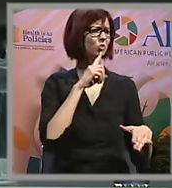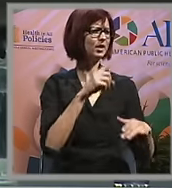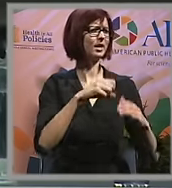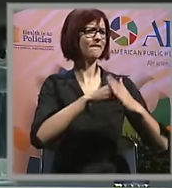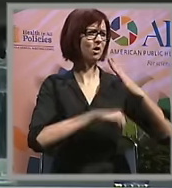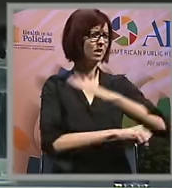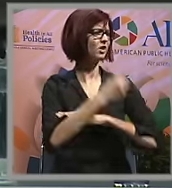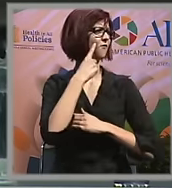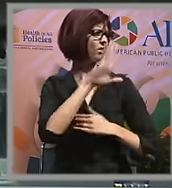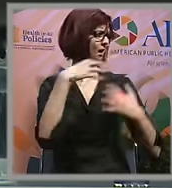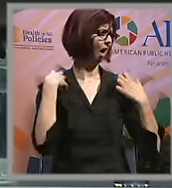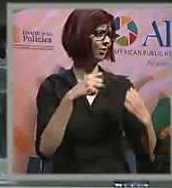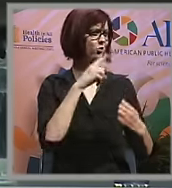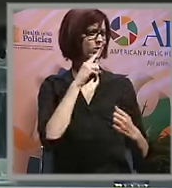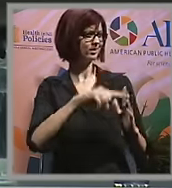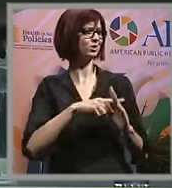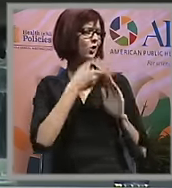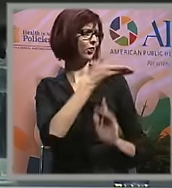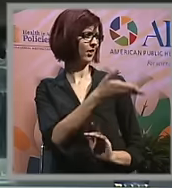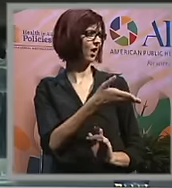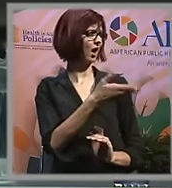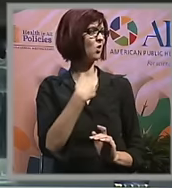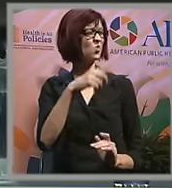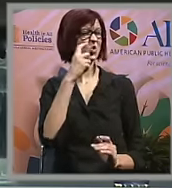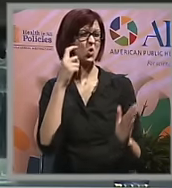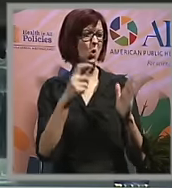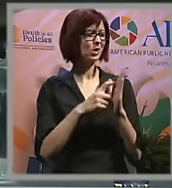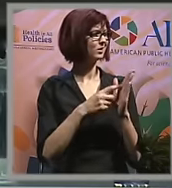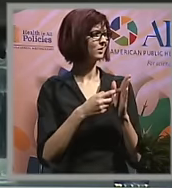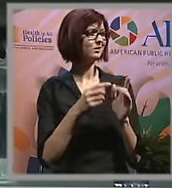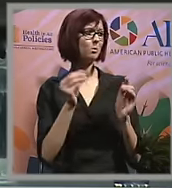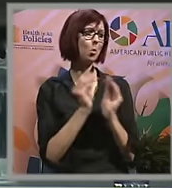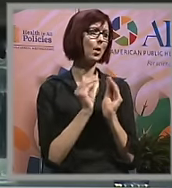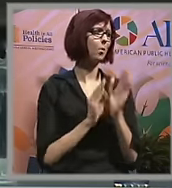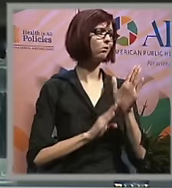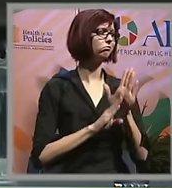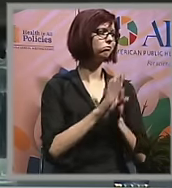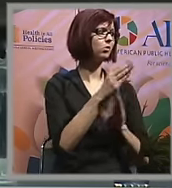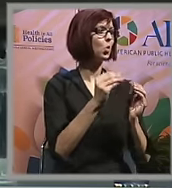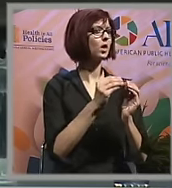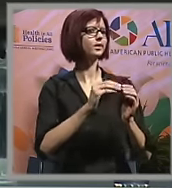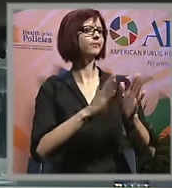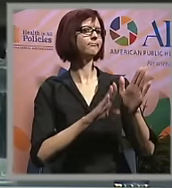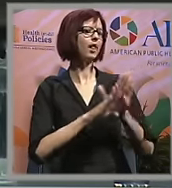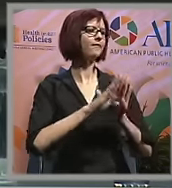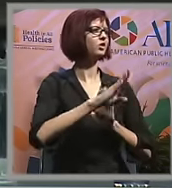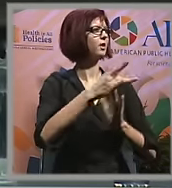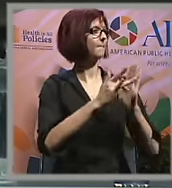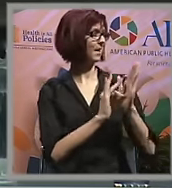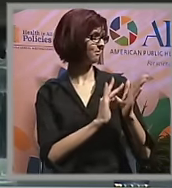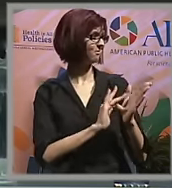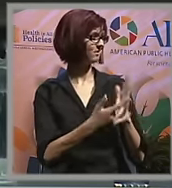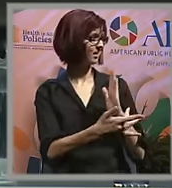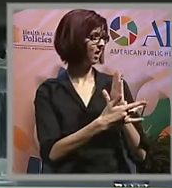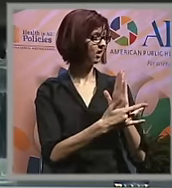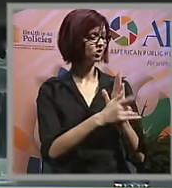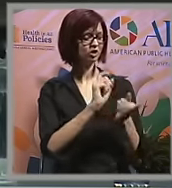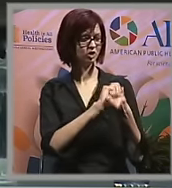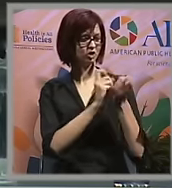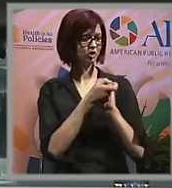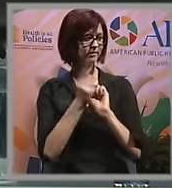health. It's where their health begins. And I think one thing we're seeing more and more with the evolution of medical technology as well is that a shift